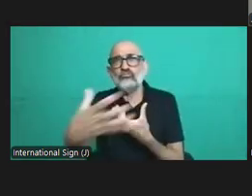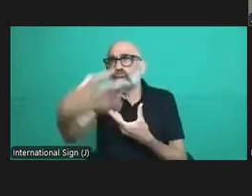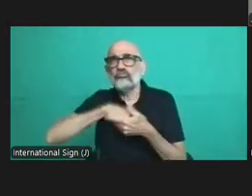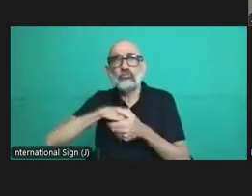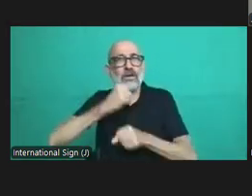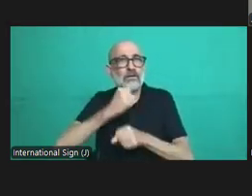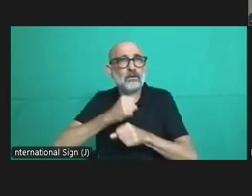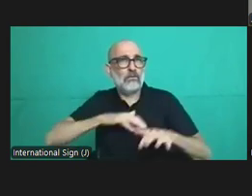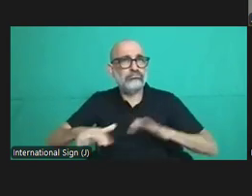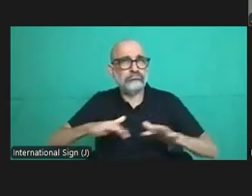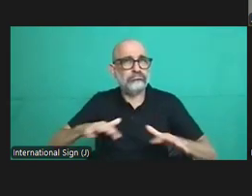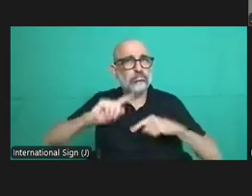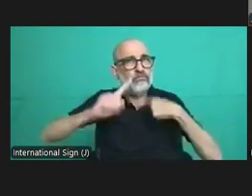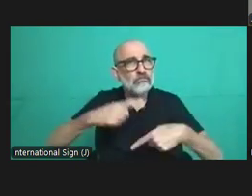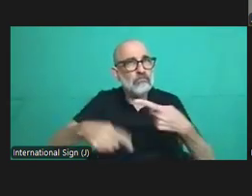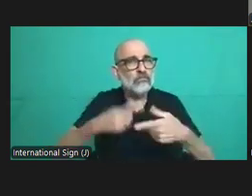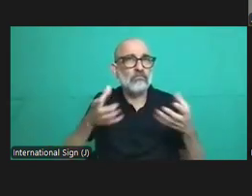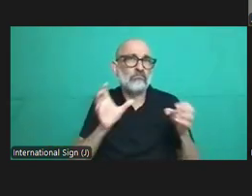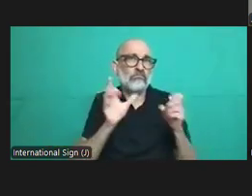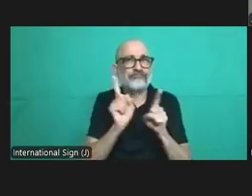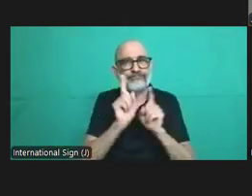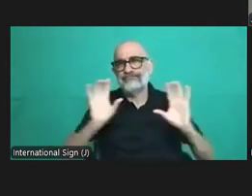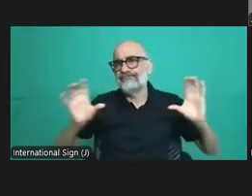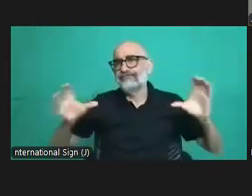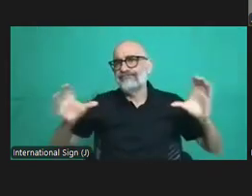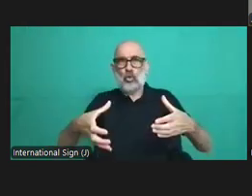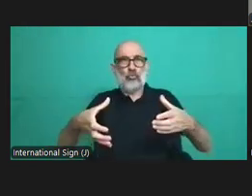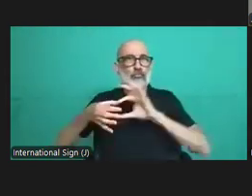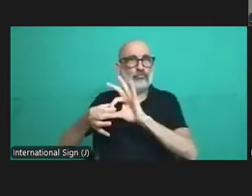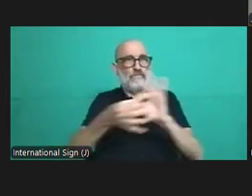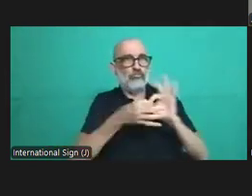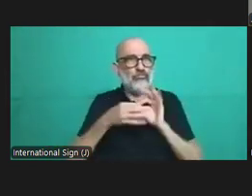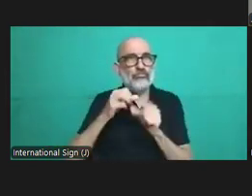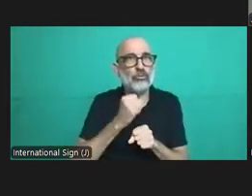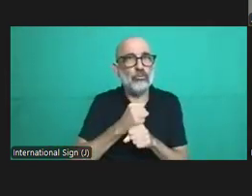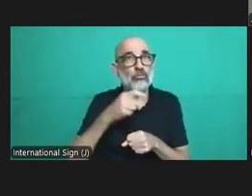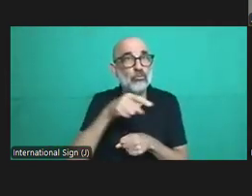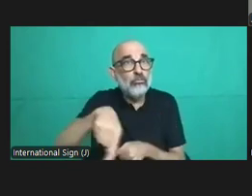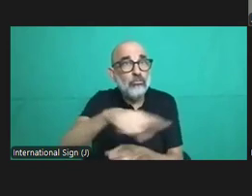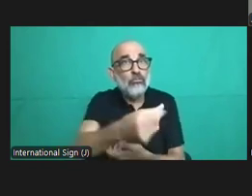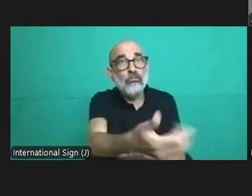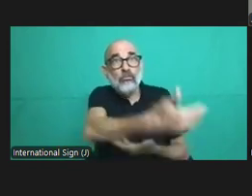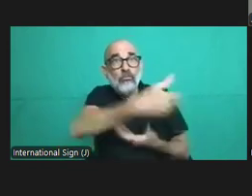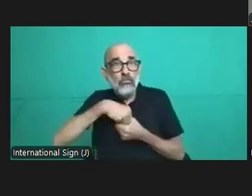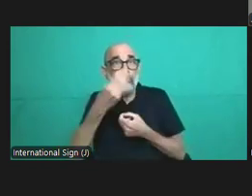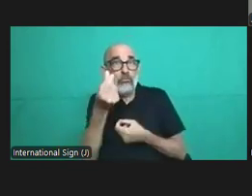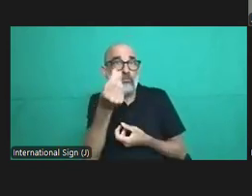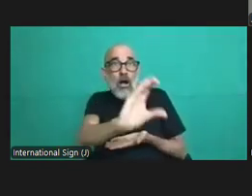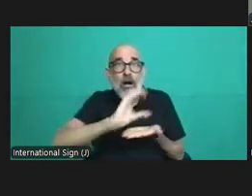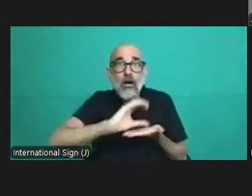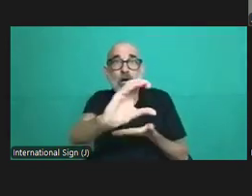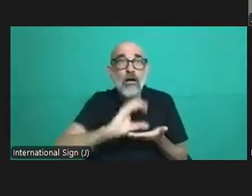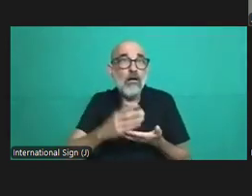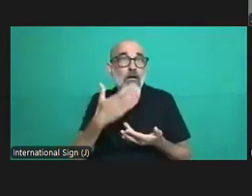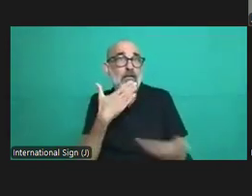project, or if there is a need to top up an existing line item within different line ministries, we really don't